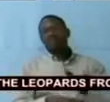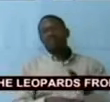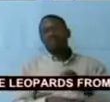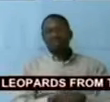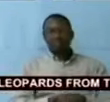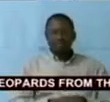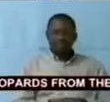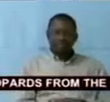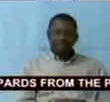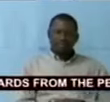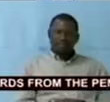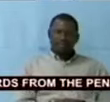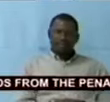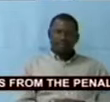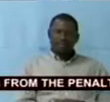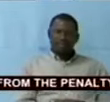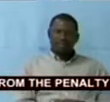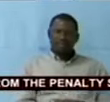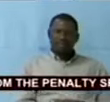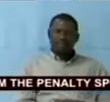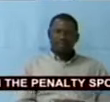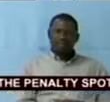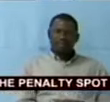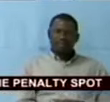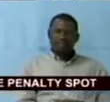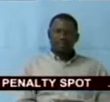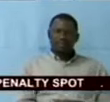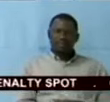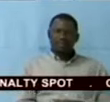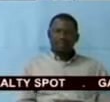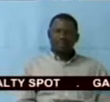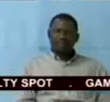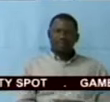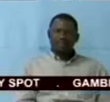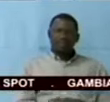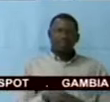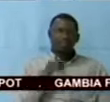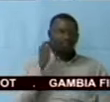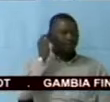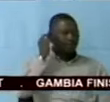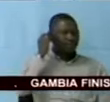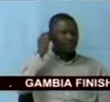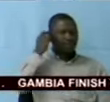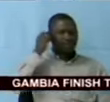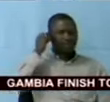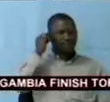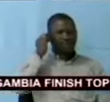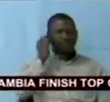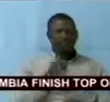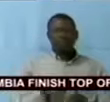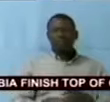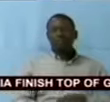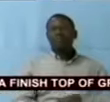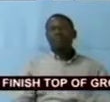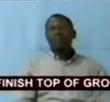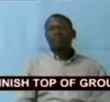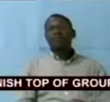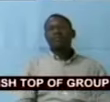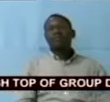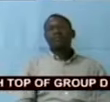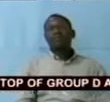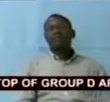iba dadala tumume na kalundi ase keno akatangani ya kendo le kama bari iba tamandi la tumume